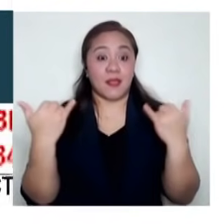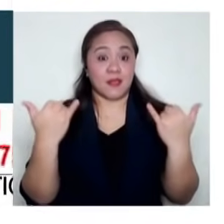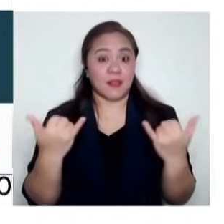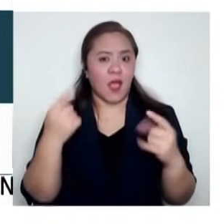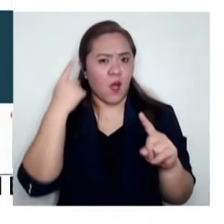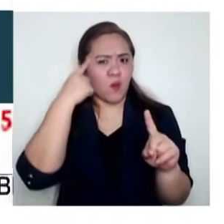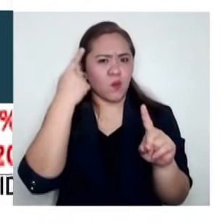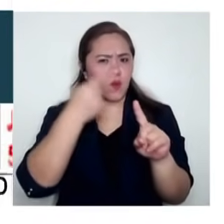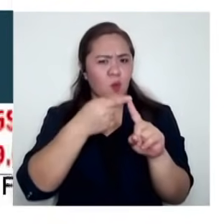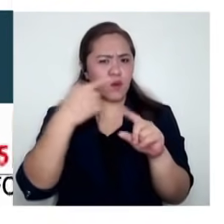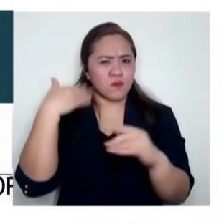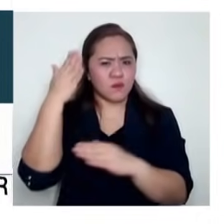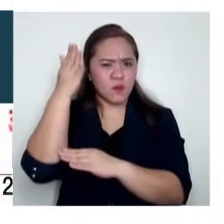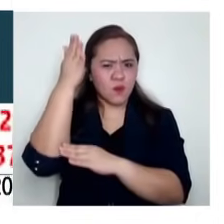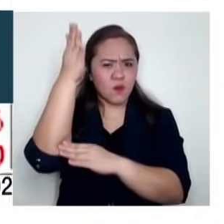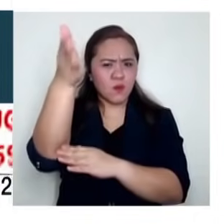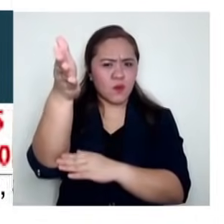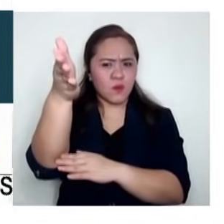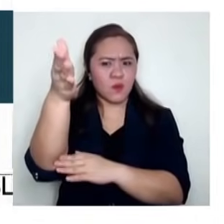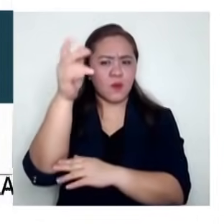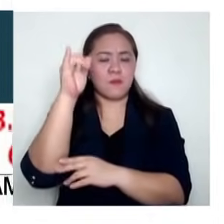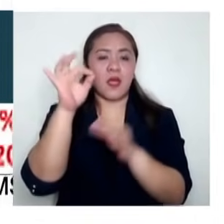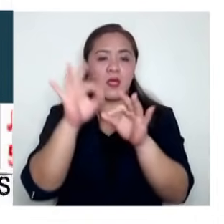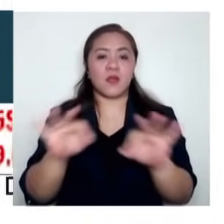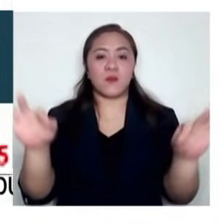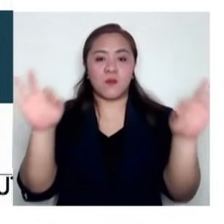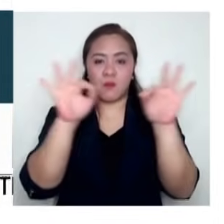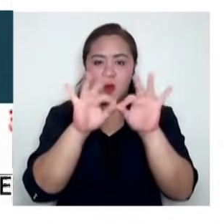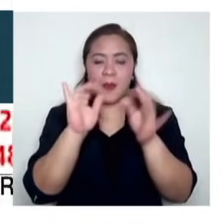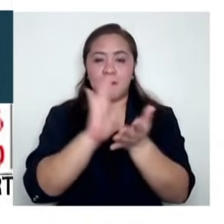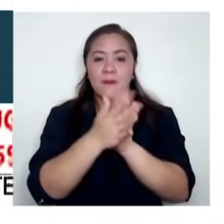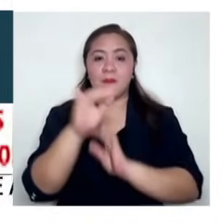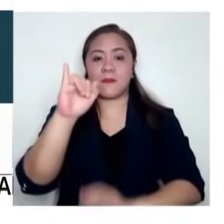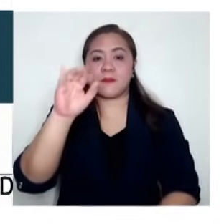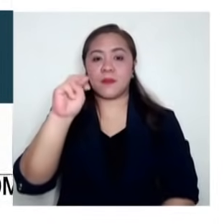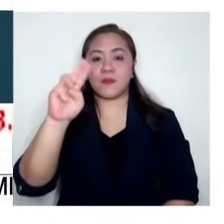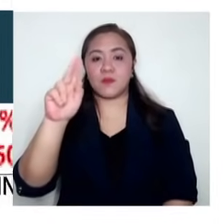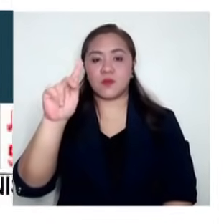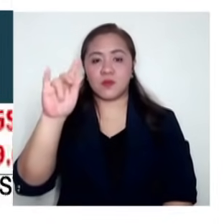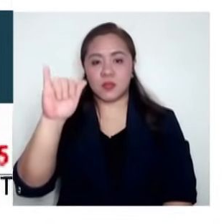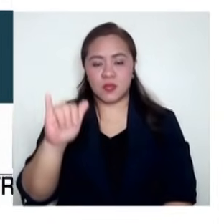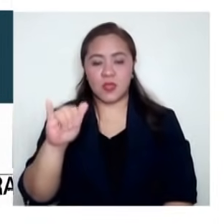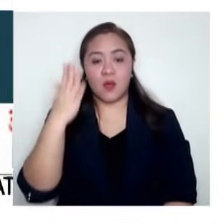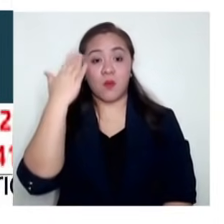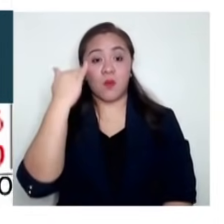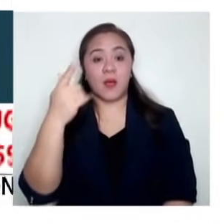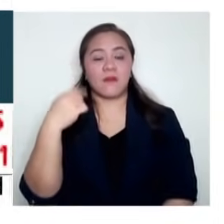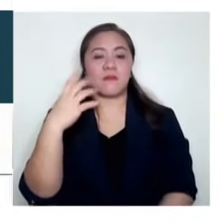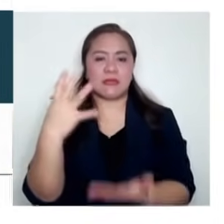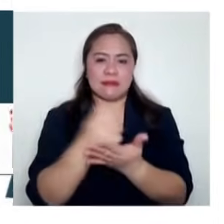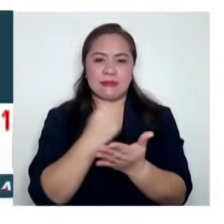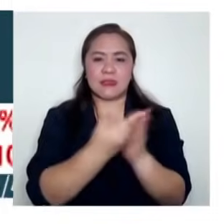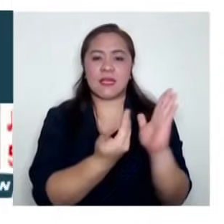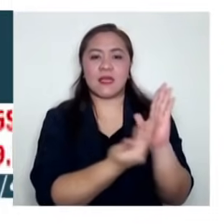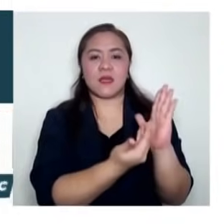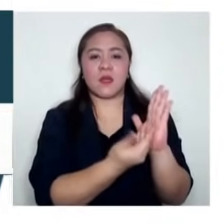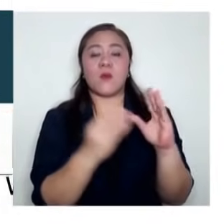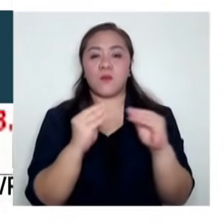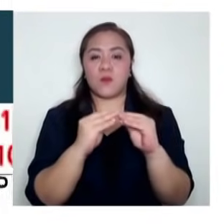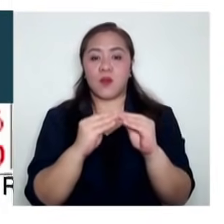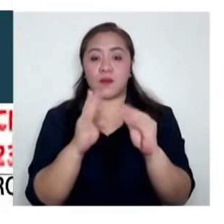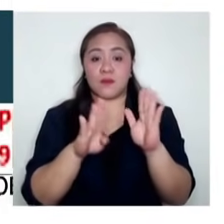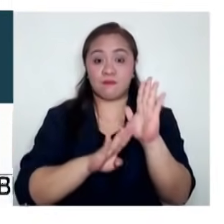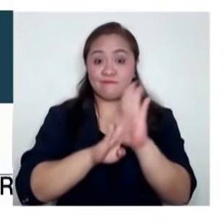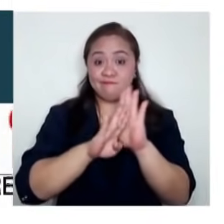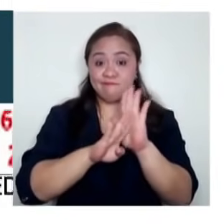our long-term goal is still herd immunity. That is correct. We are going to wait for further evidence if we need to increase it to more